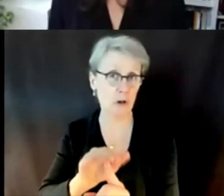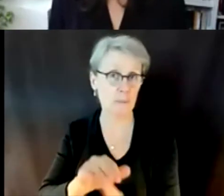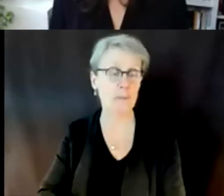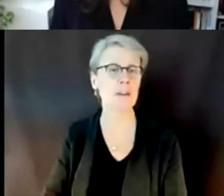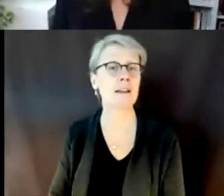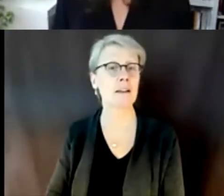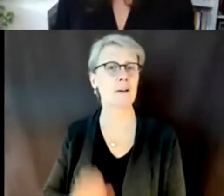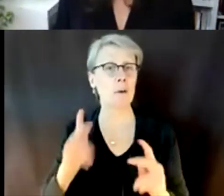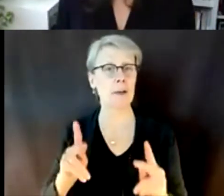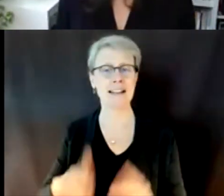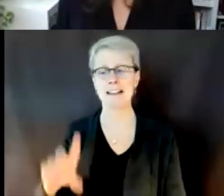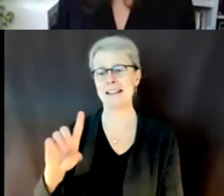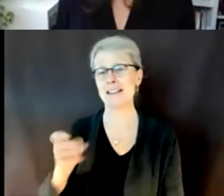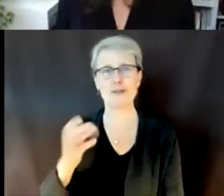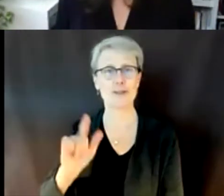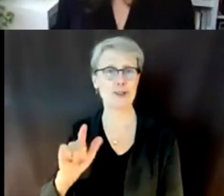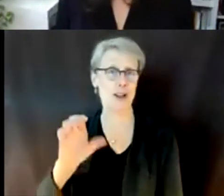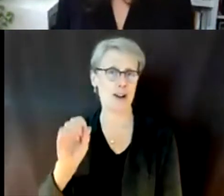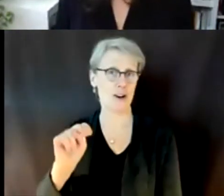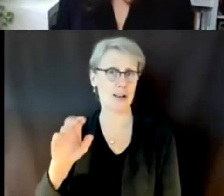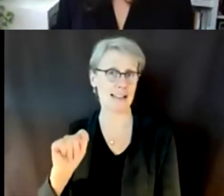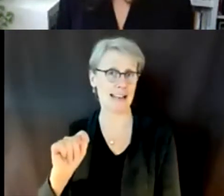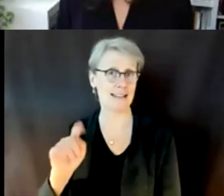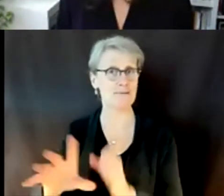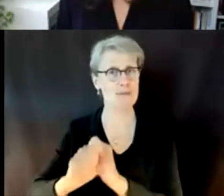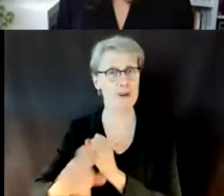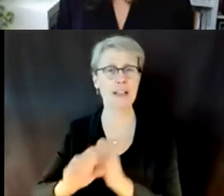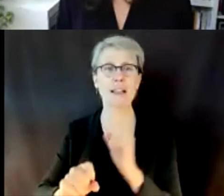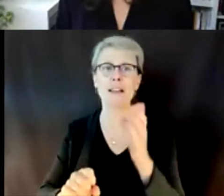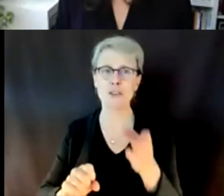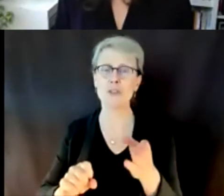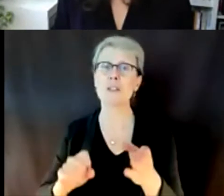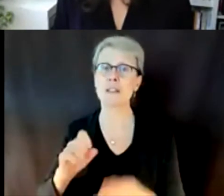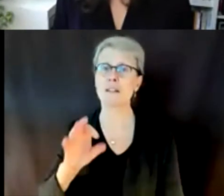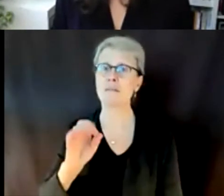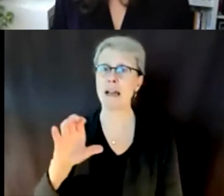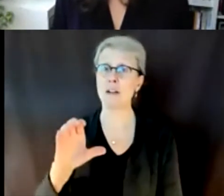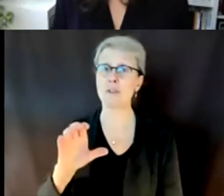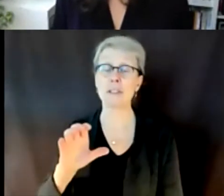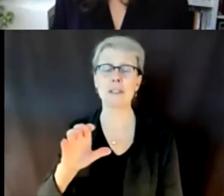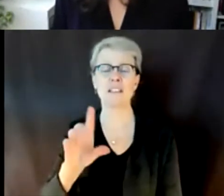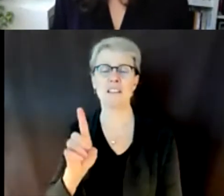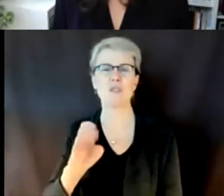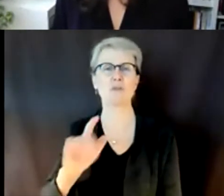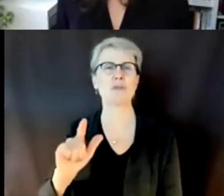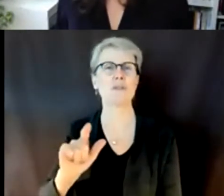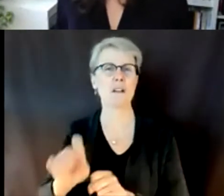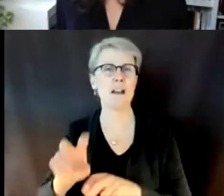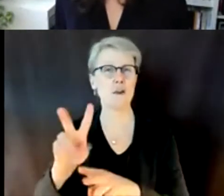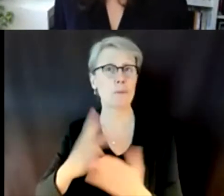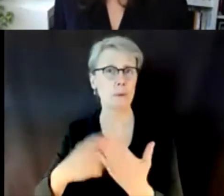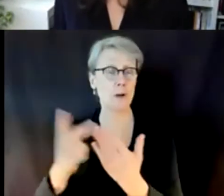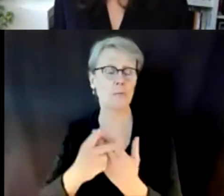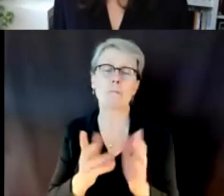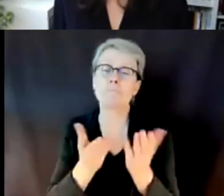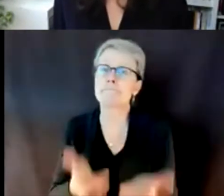and content marketing with Shannon. Shannon has been a faculty for us for the past couple of years with the Digital Ladders program and is just a